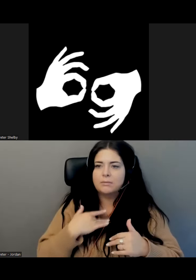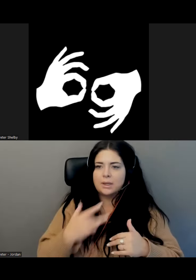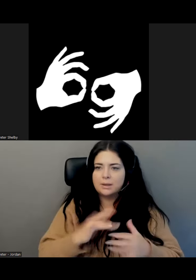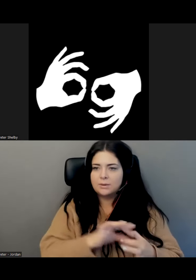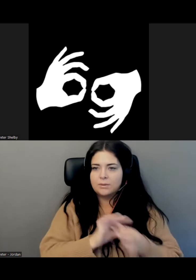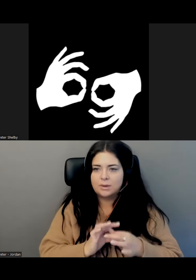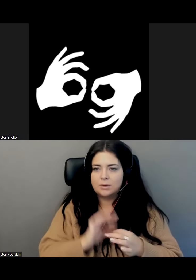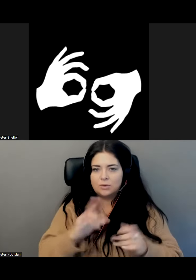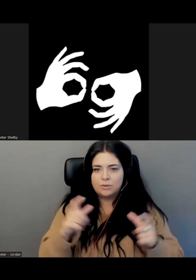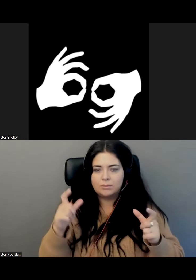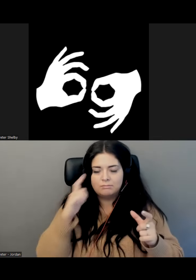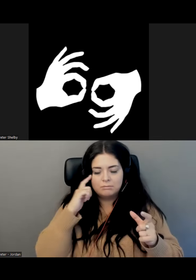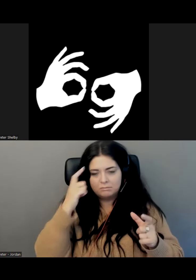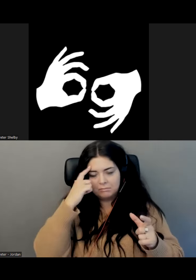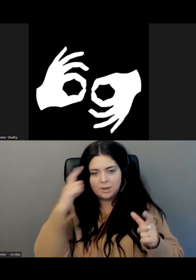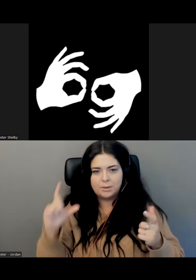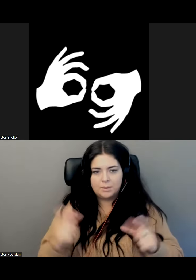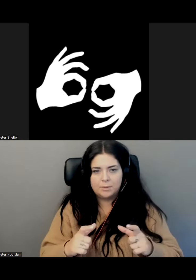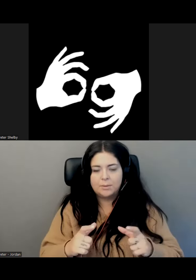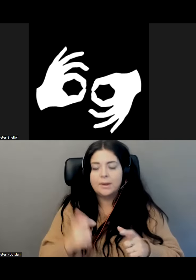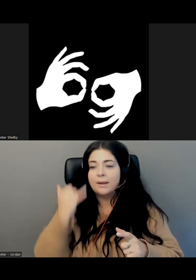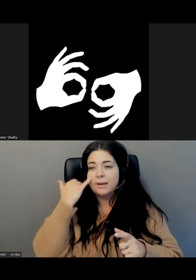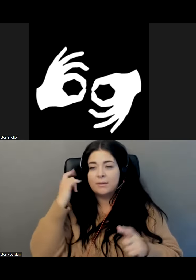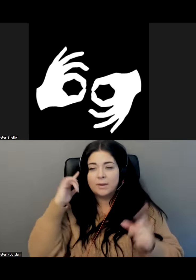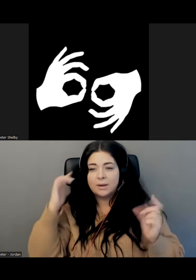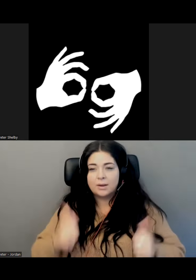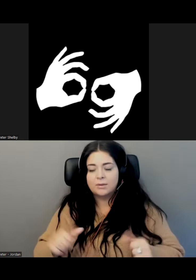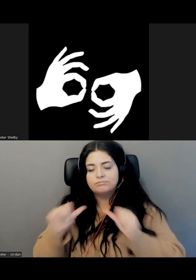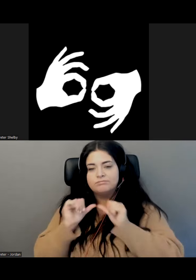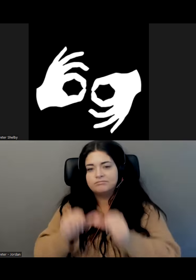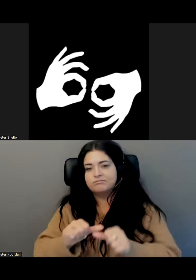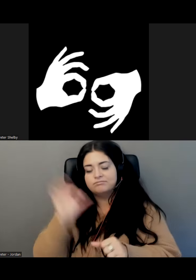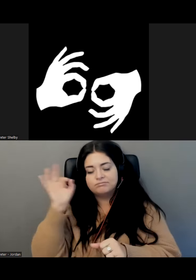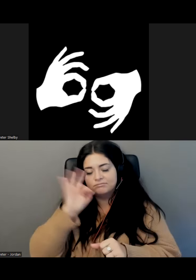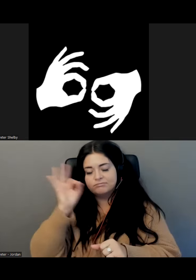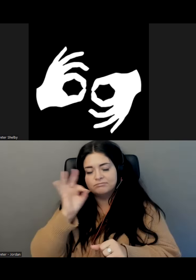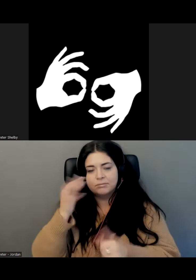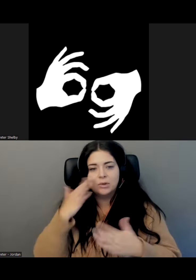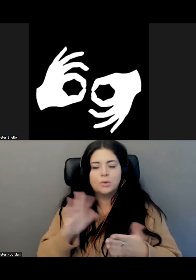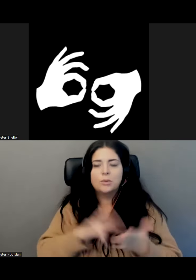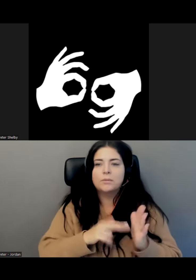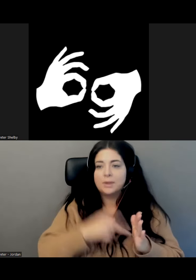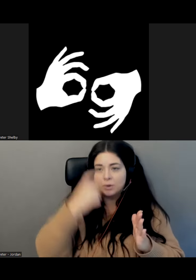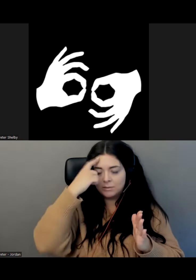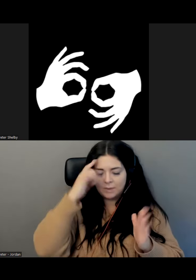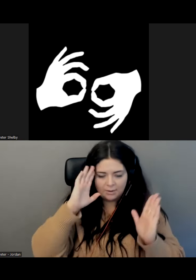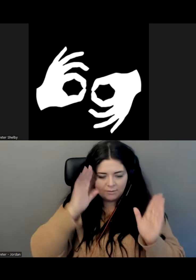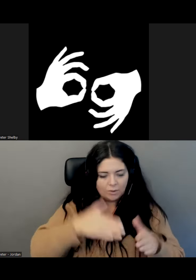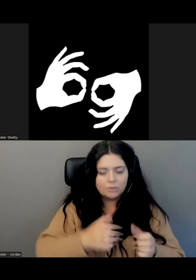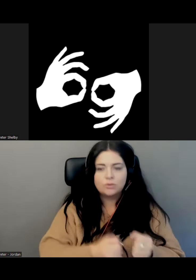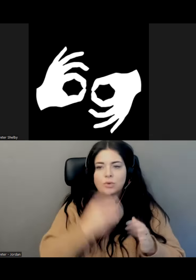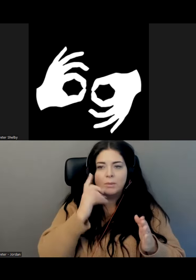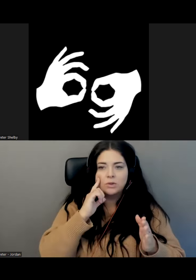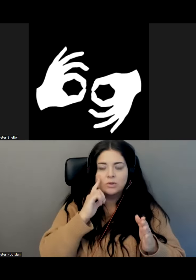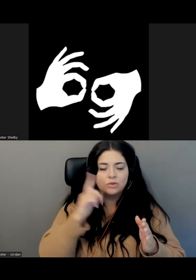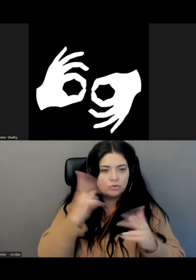in your brain. Untreated hearing loss may cause the brain to devote too much of its energy to hearing, and then less is